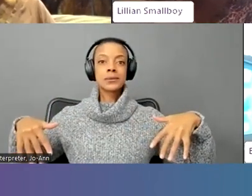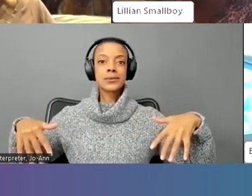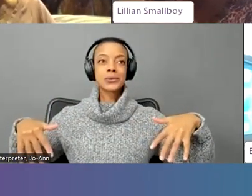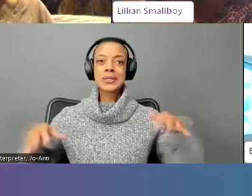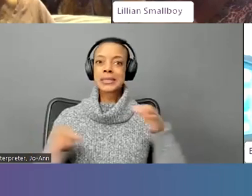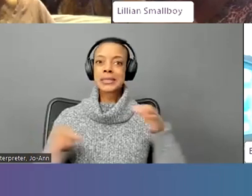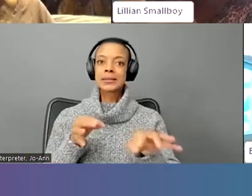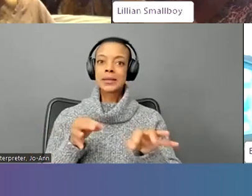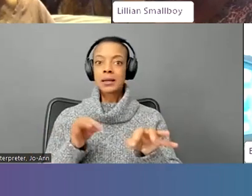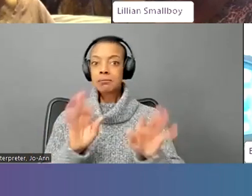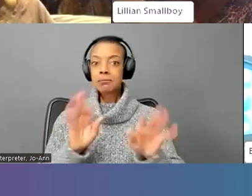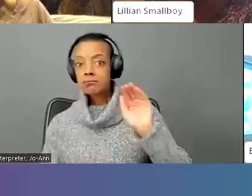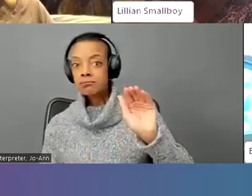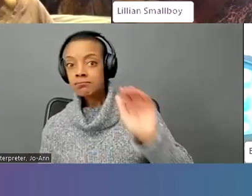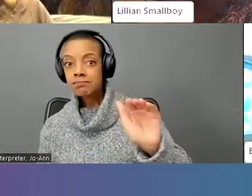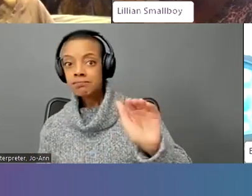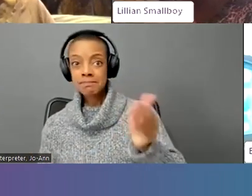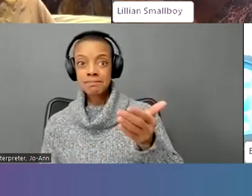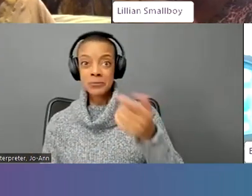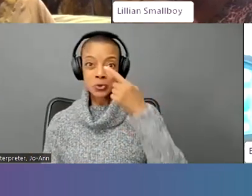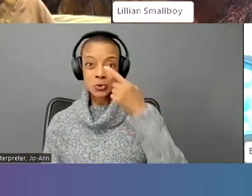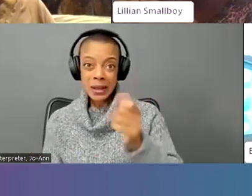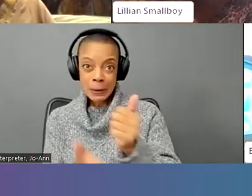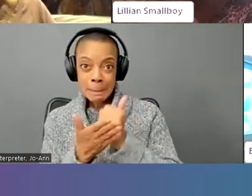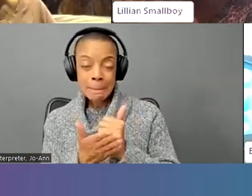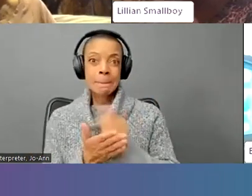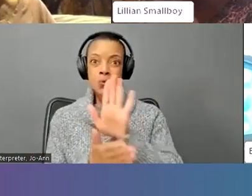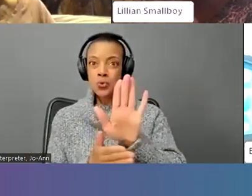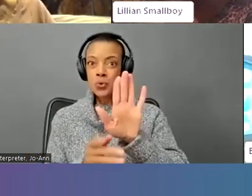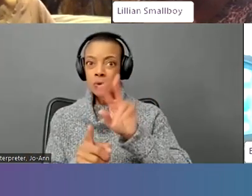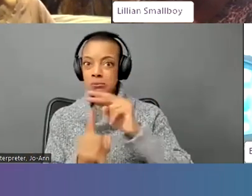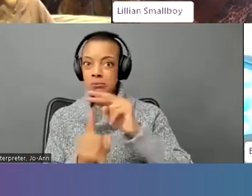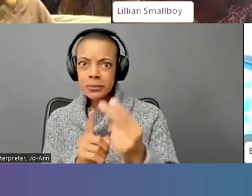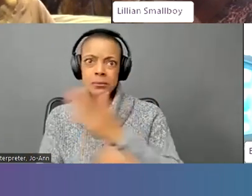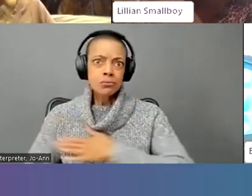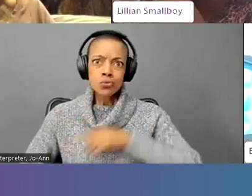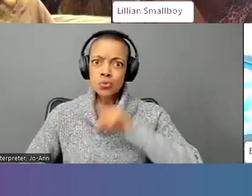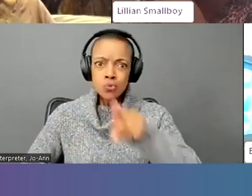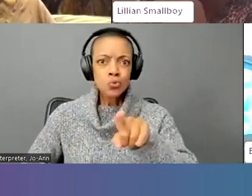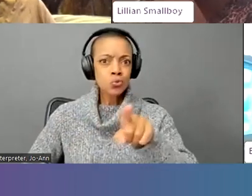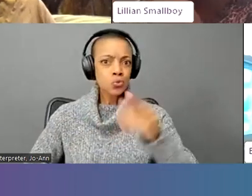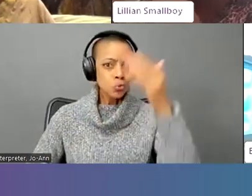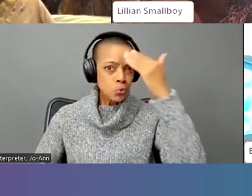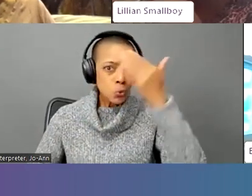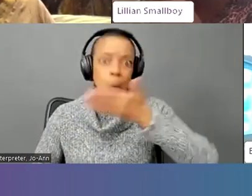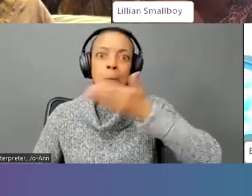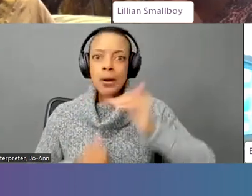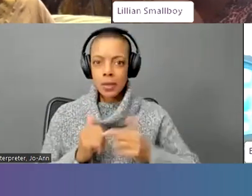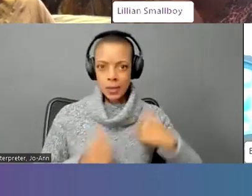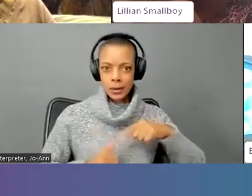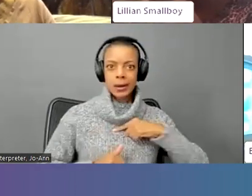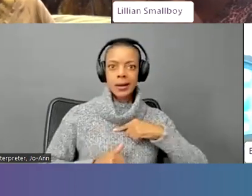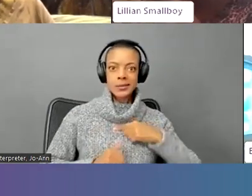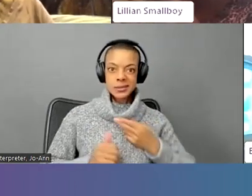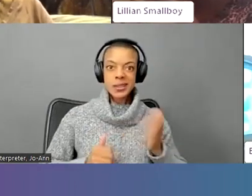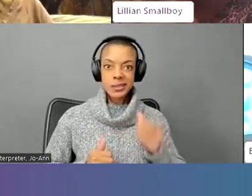like to have your voice, and because we'd appreciate hearing, you know, from you, and that whole